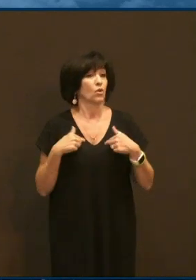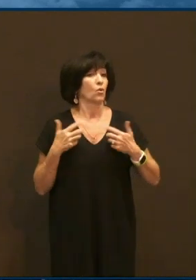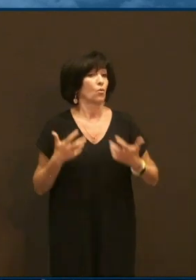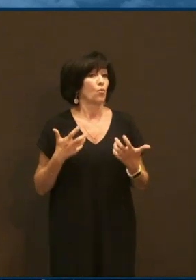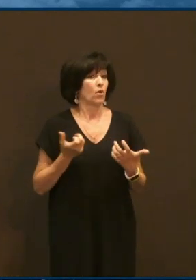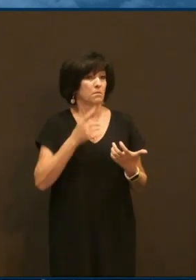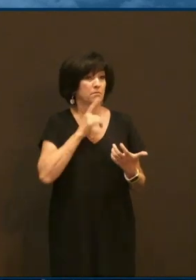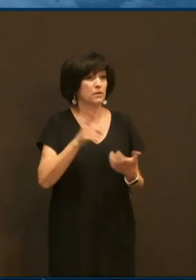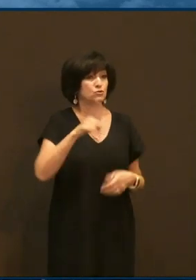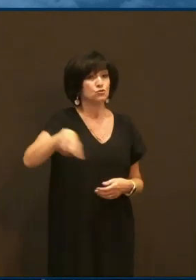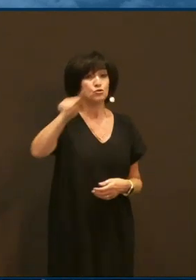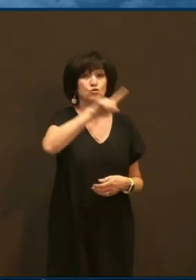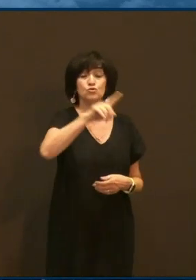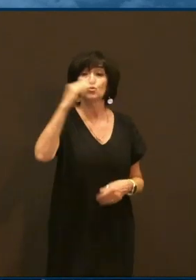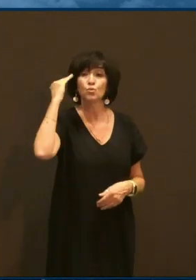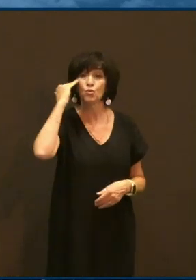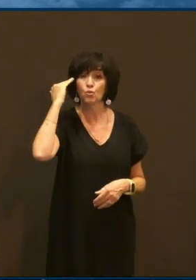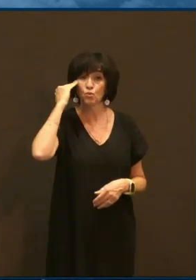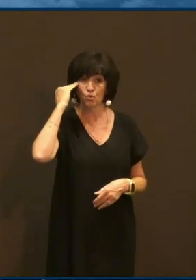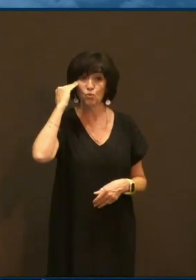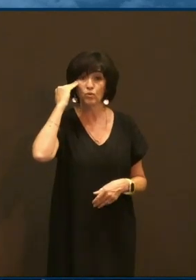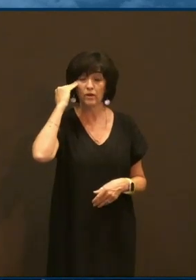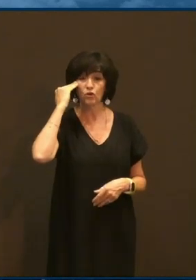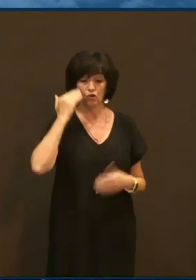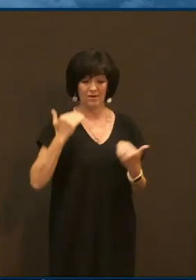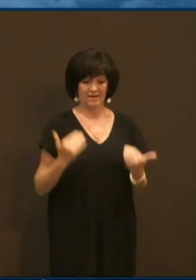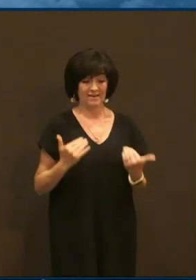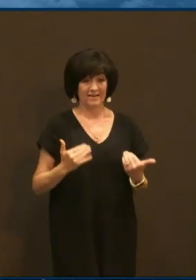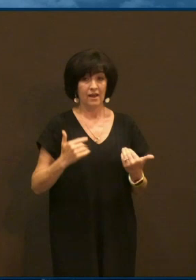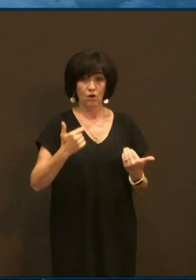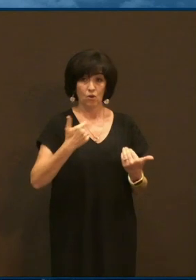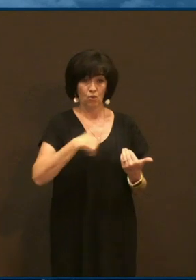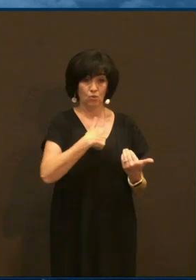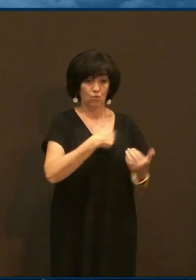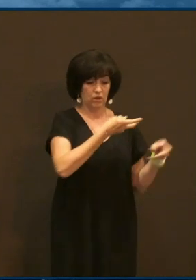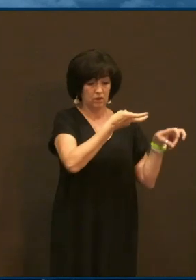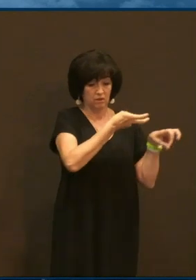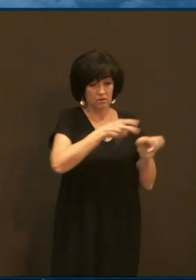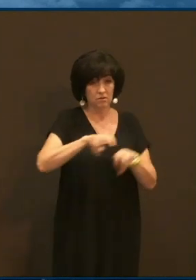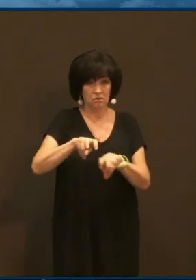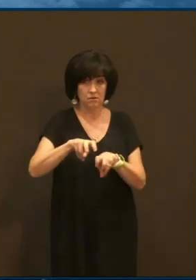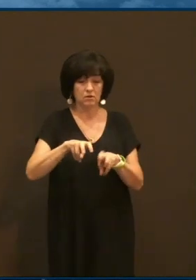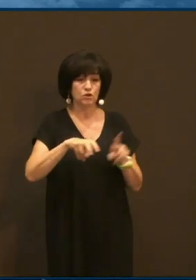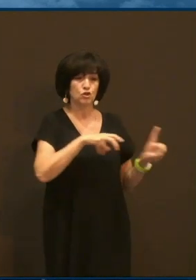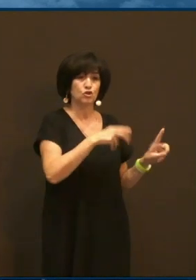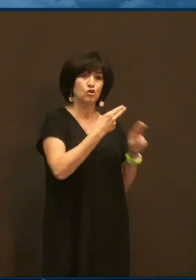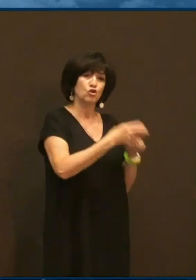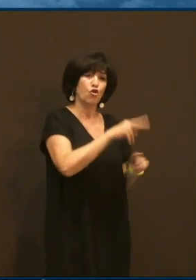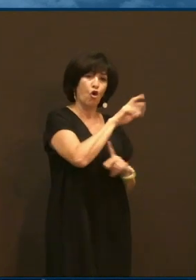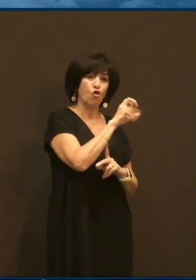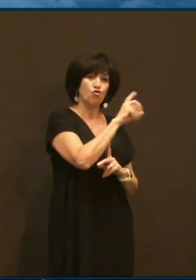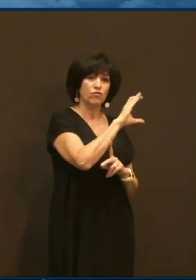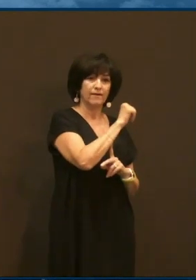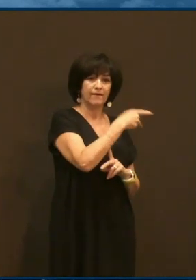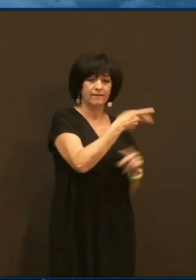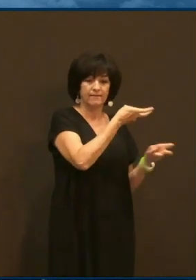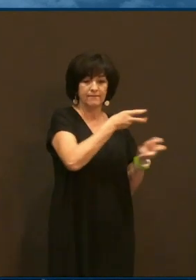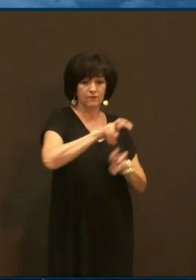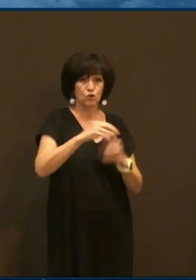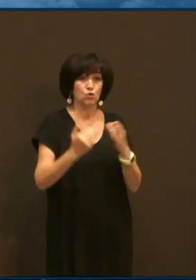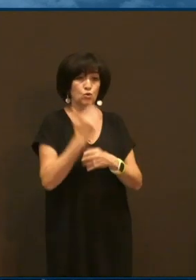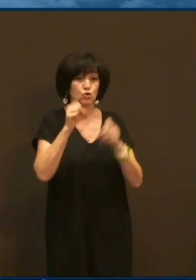are aware of is that as we're transitioning from our current data system of REDCap to the new system